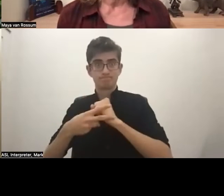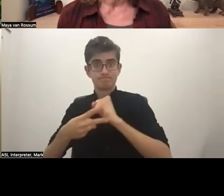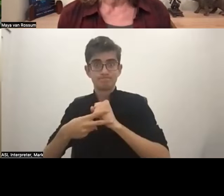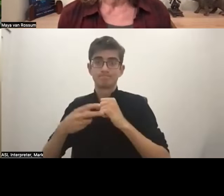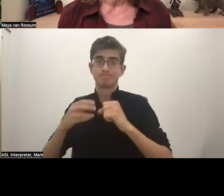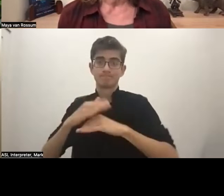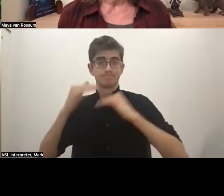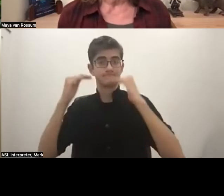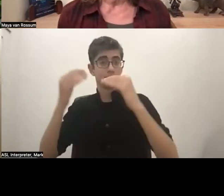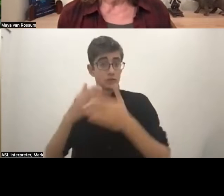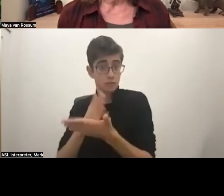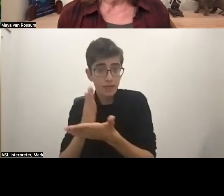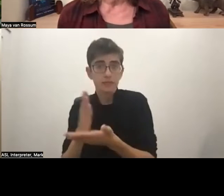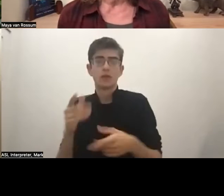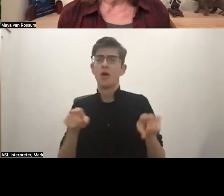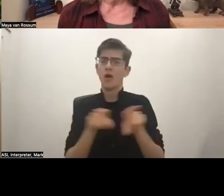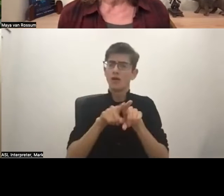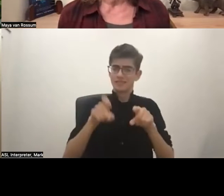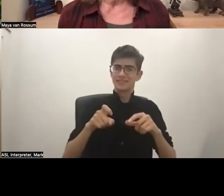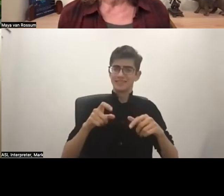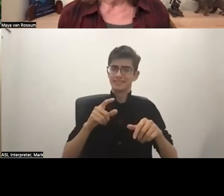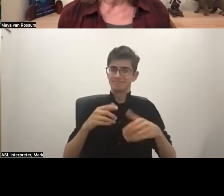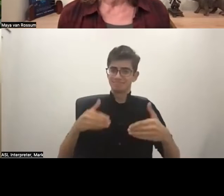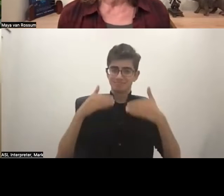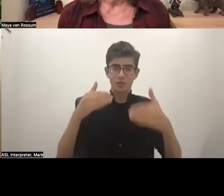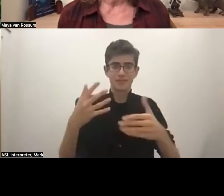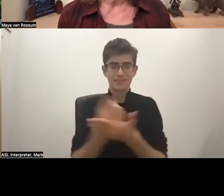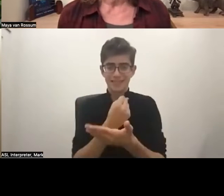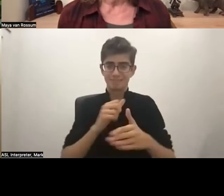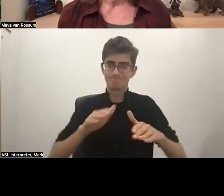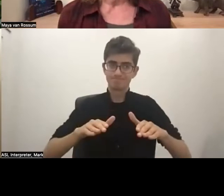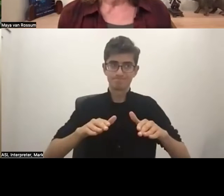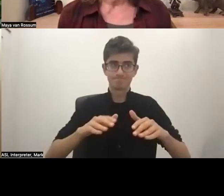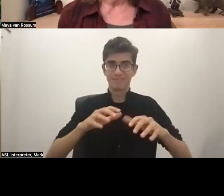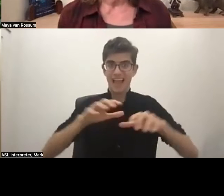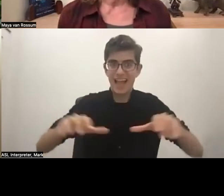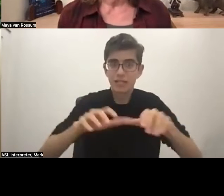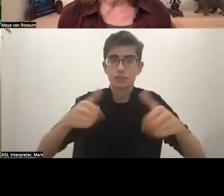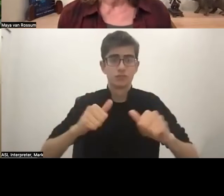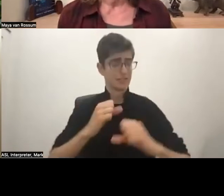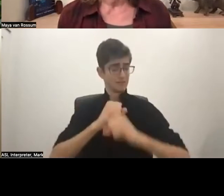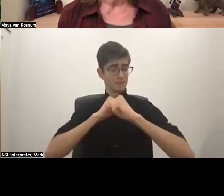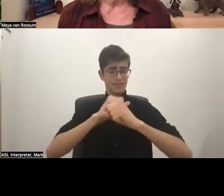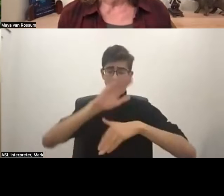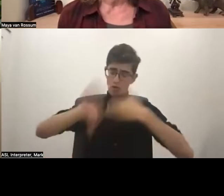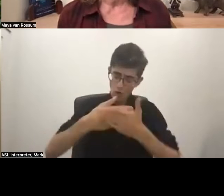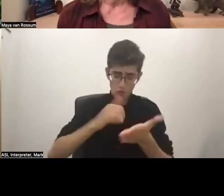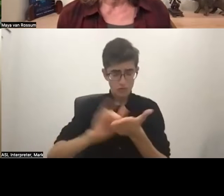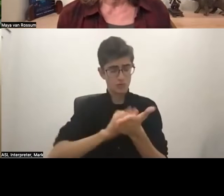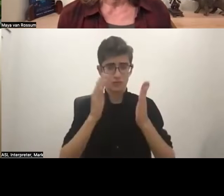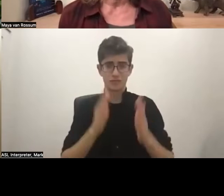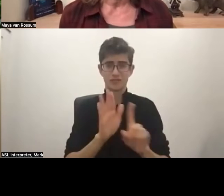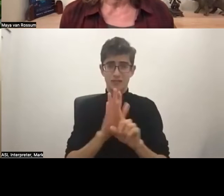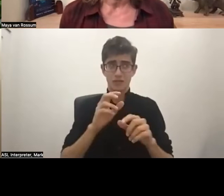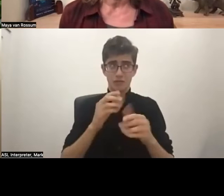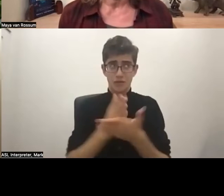affirmative steps to protect the healthy environment of all New Yorkers. And that's got to mean reevaluating the way